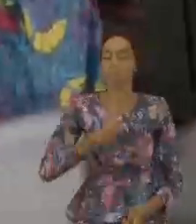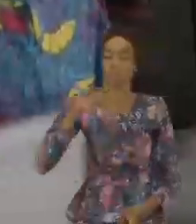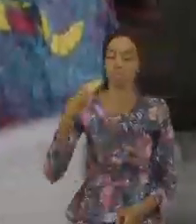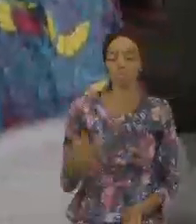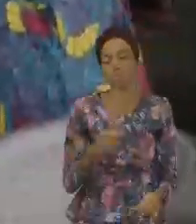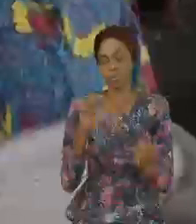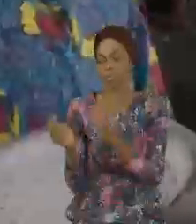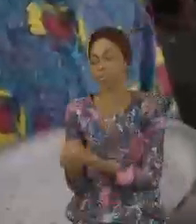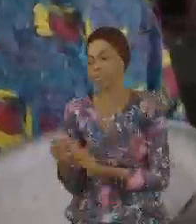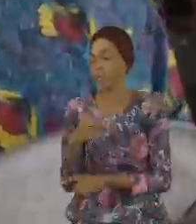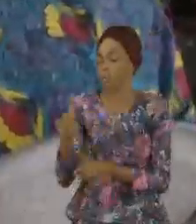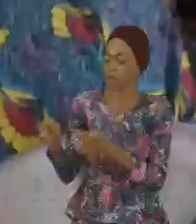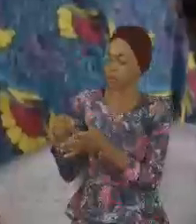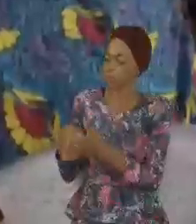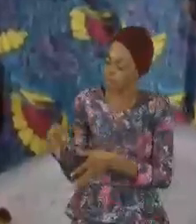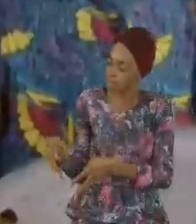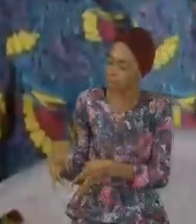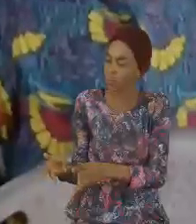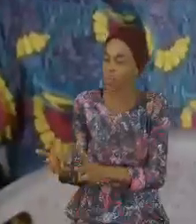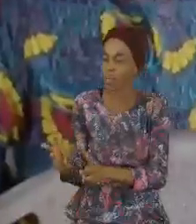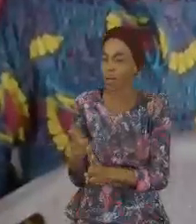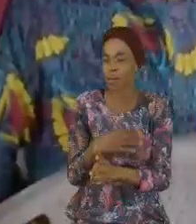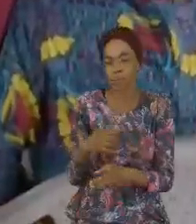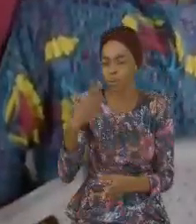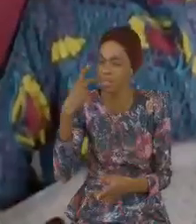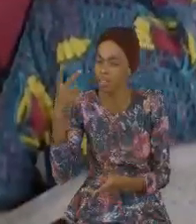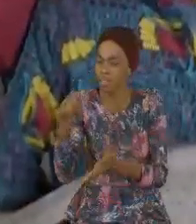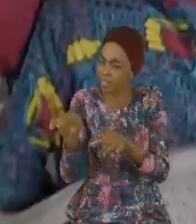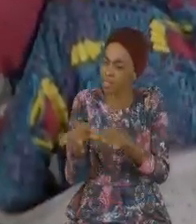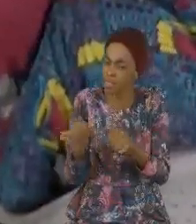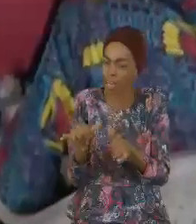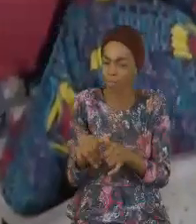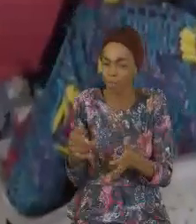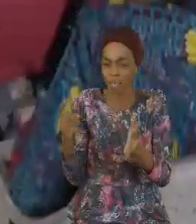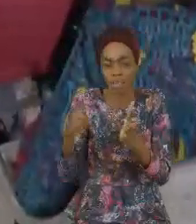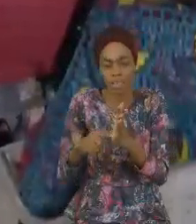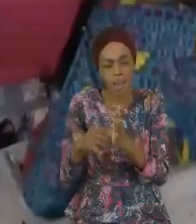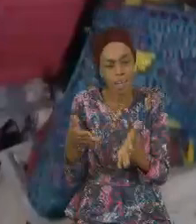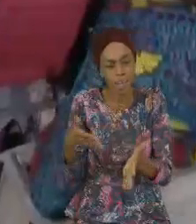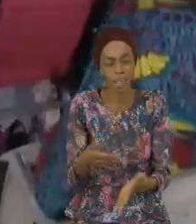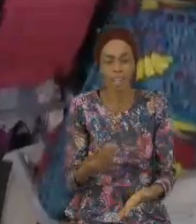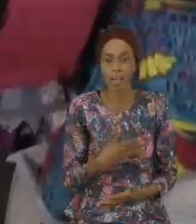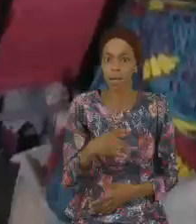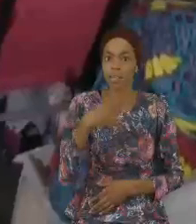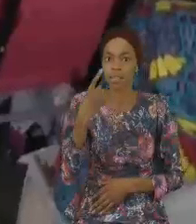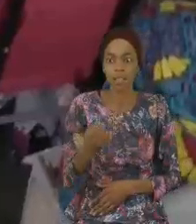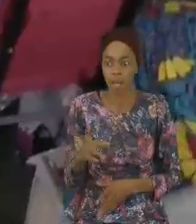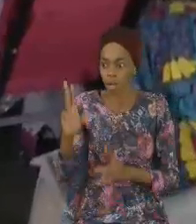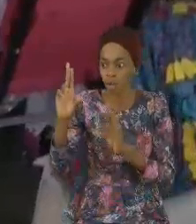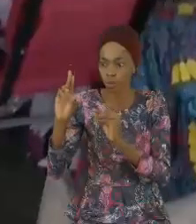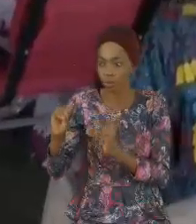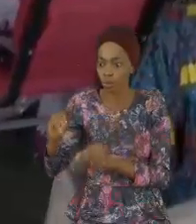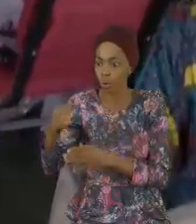and come this way, and you see the same signboard again, and it says, no